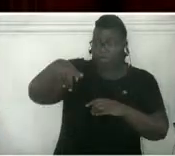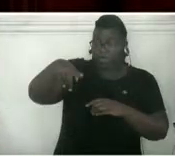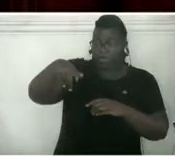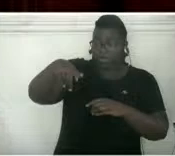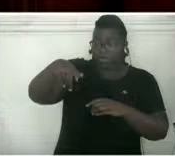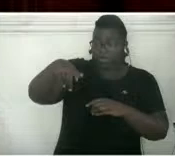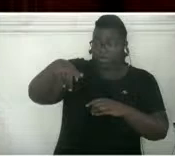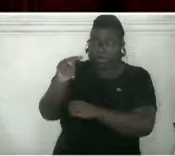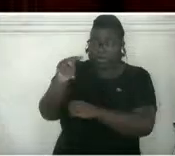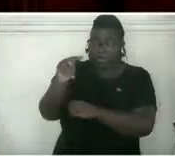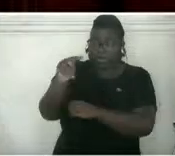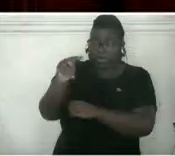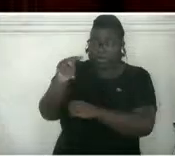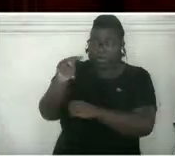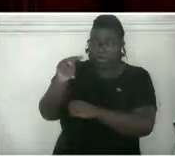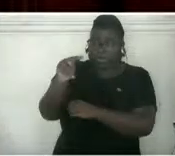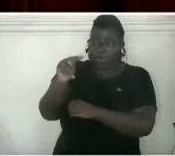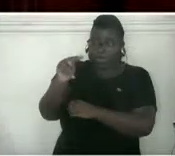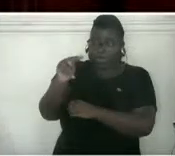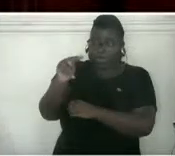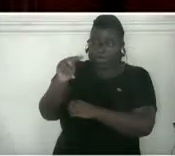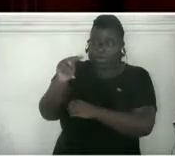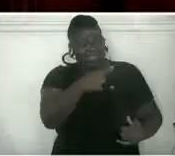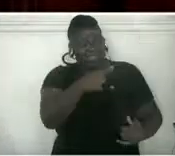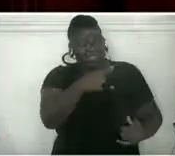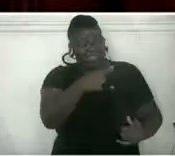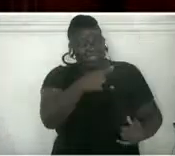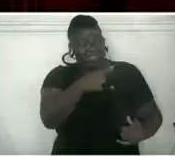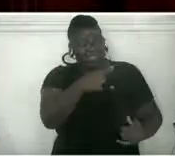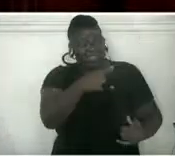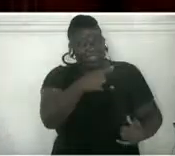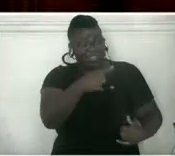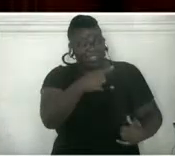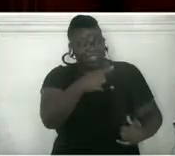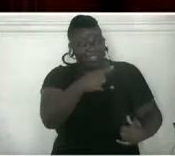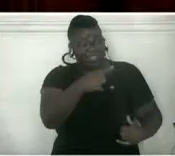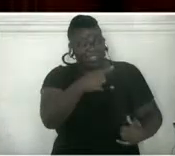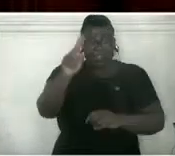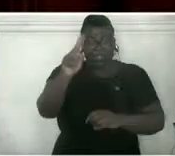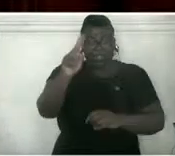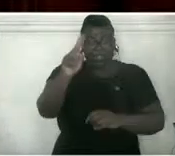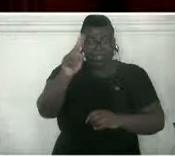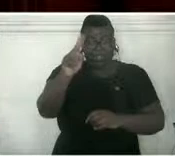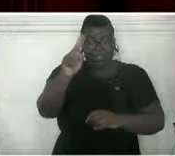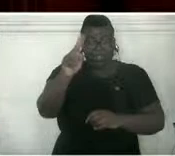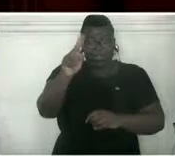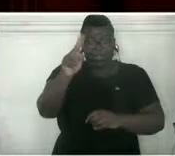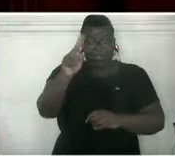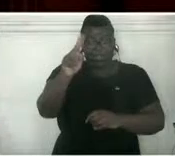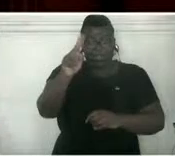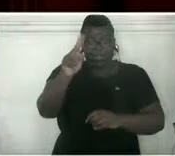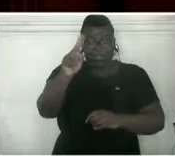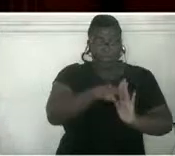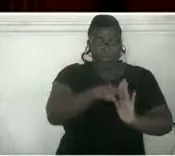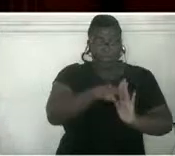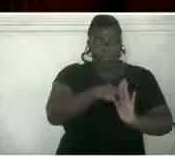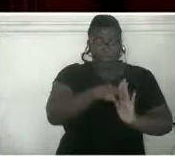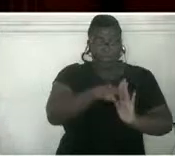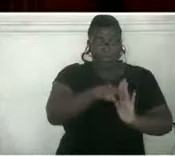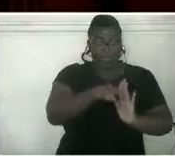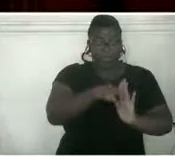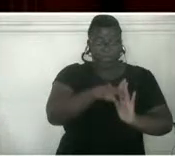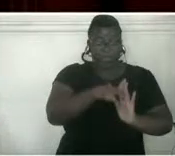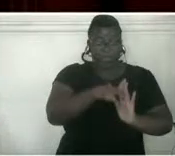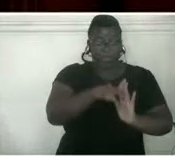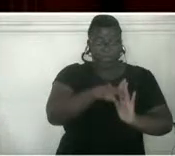project received 2 million from the KZN Youth Fund program toward the erection of 10